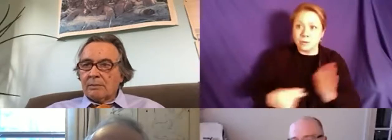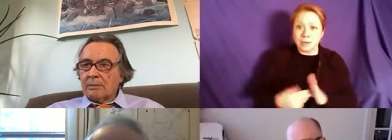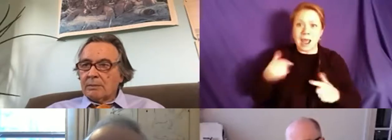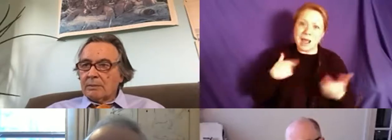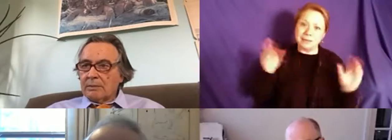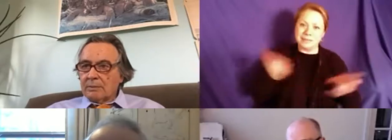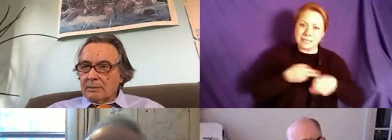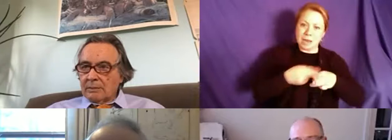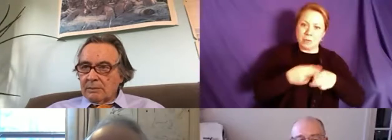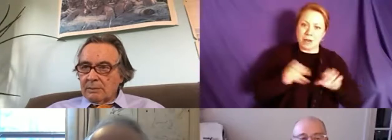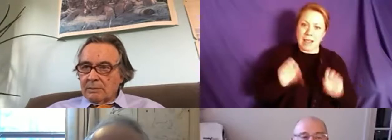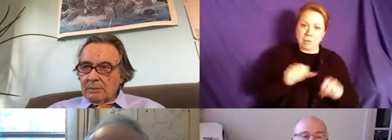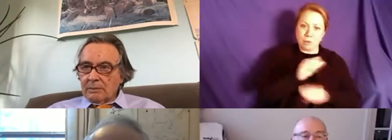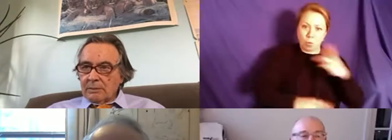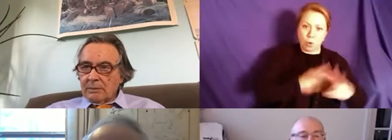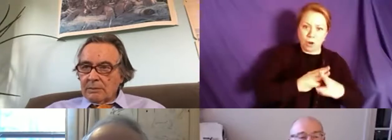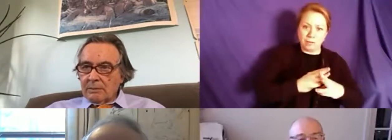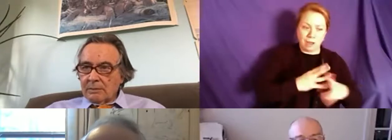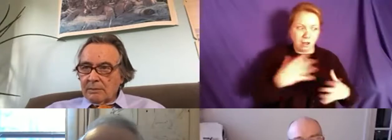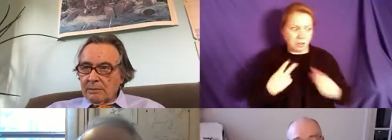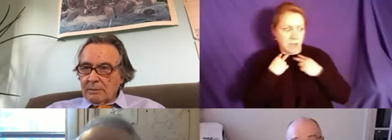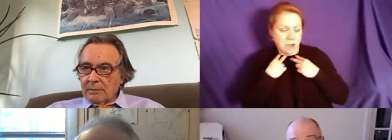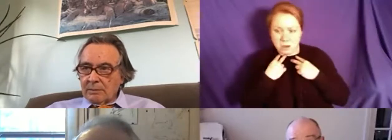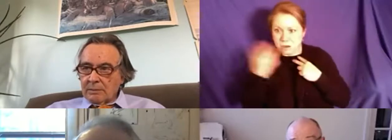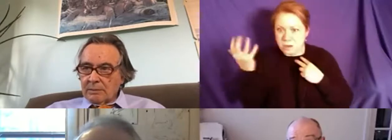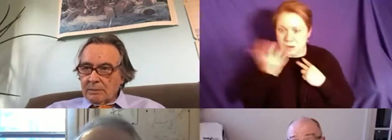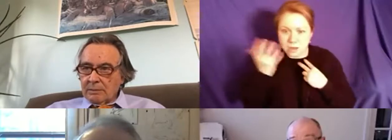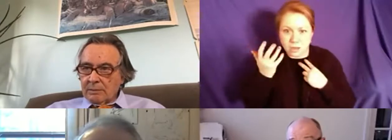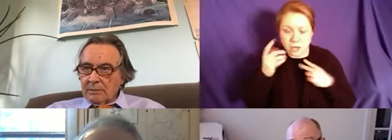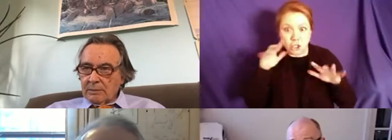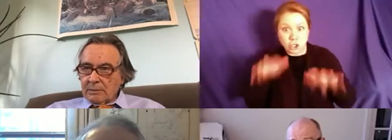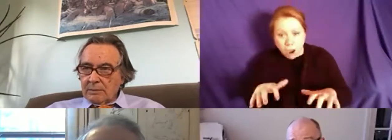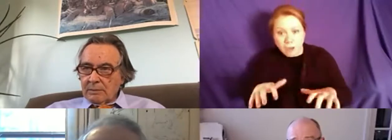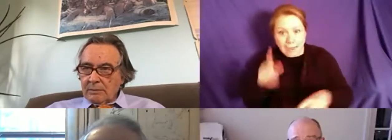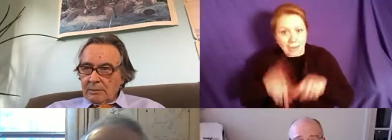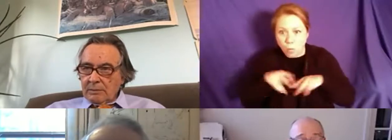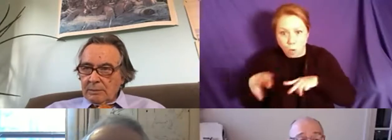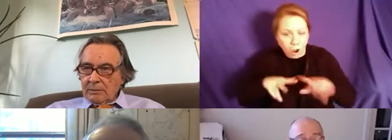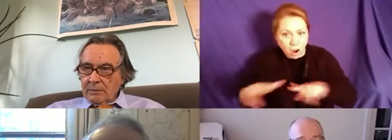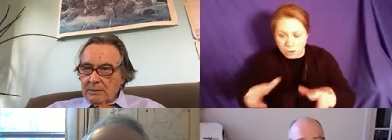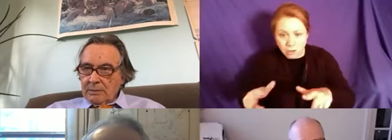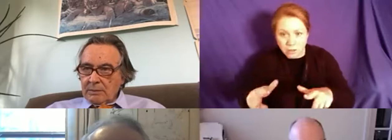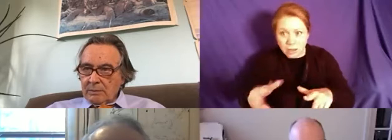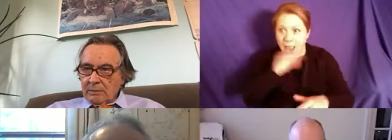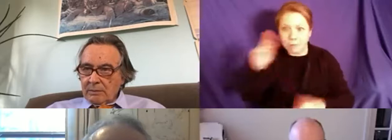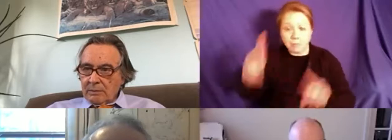world. And I was in an amazing state of shock at how invisible I